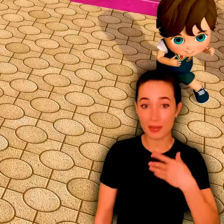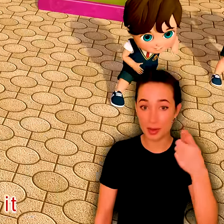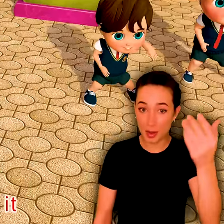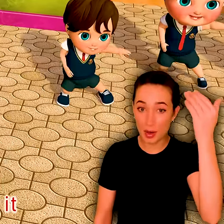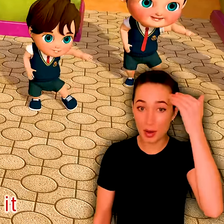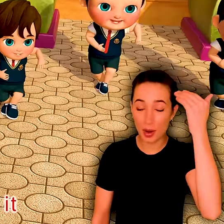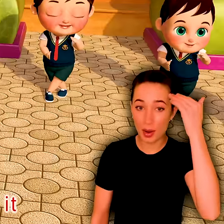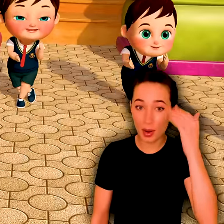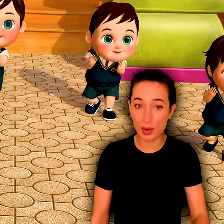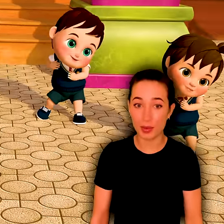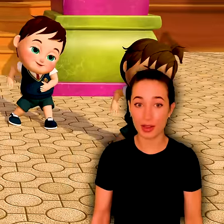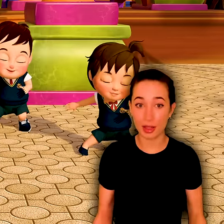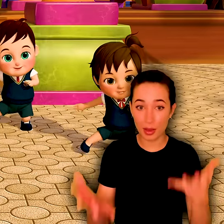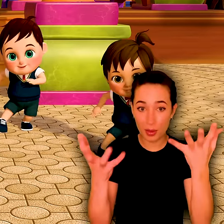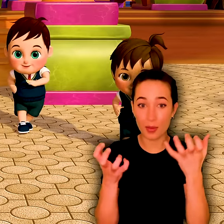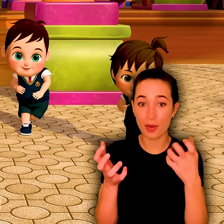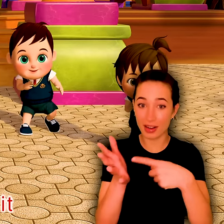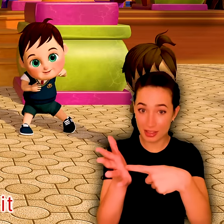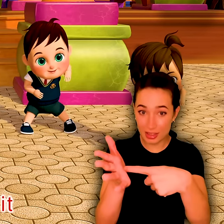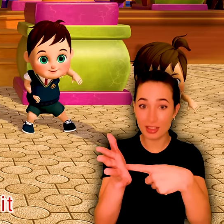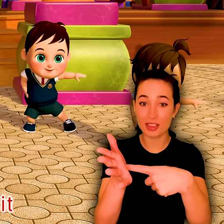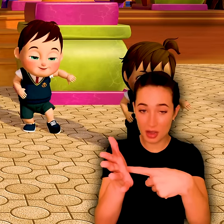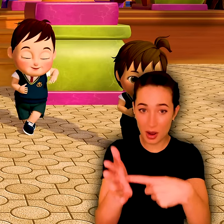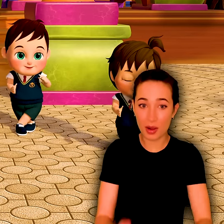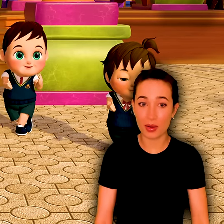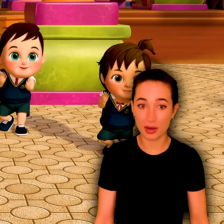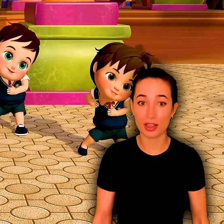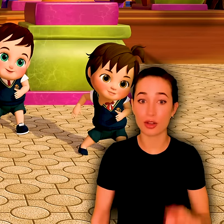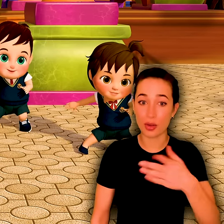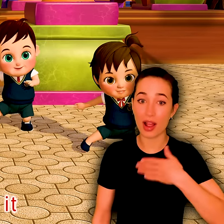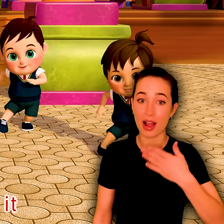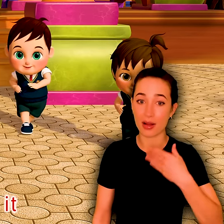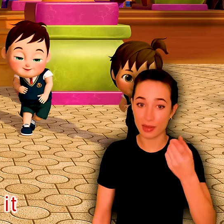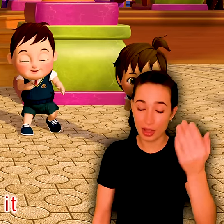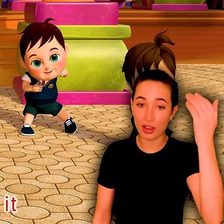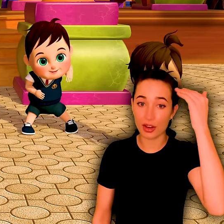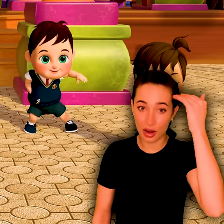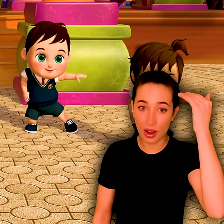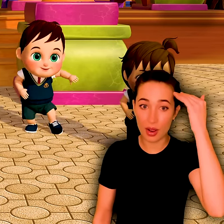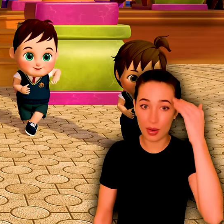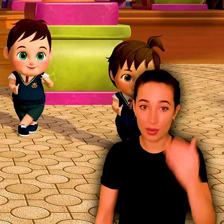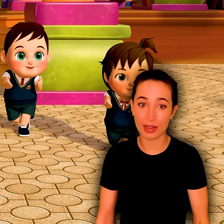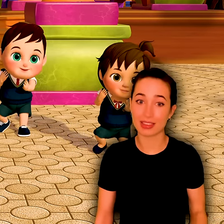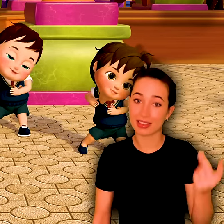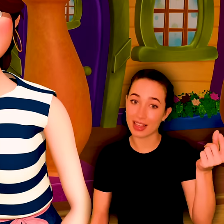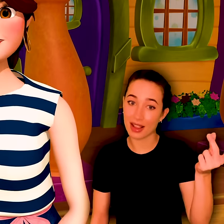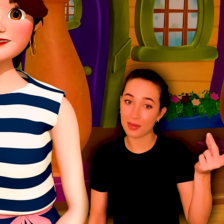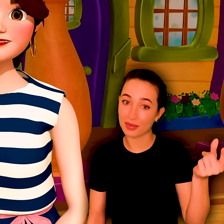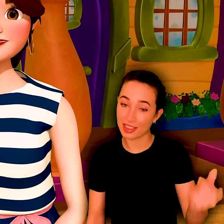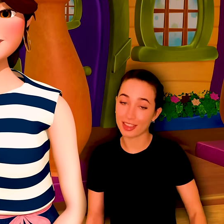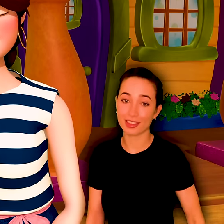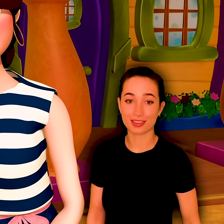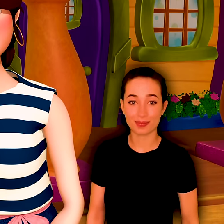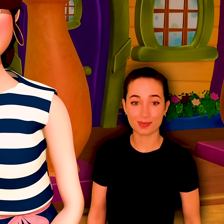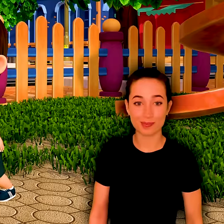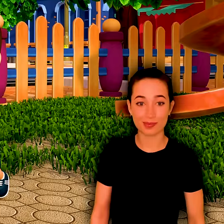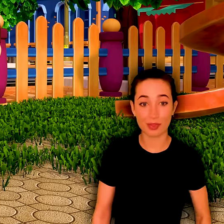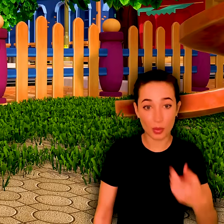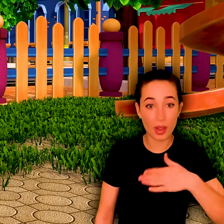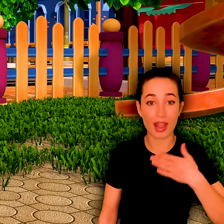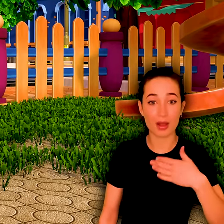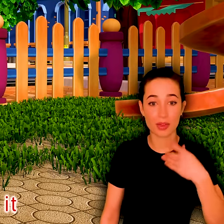if you're happy and you know it and you really wanna show it if you're happy and you know it snap your fingers